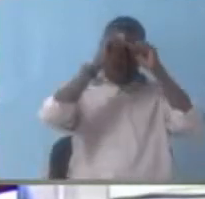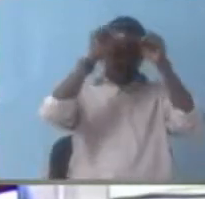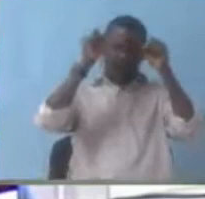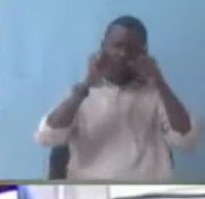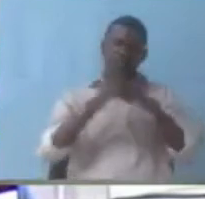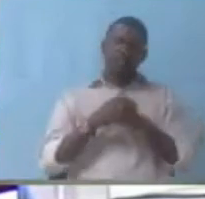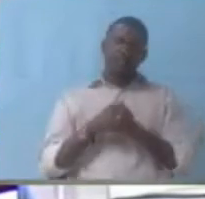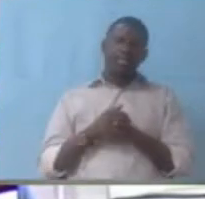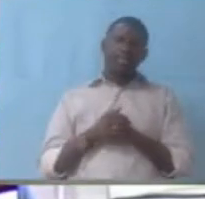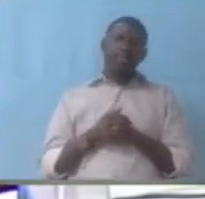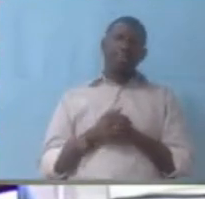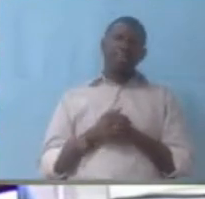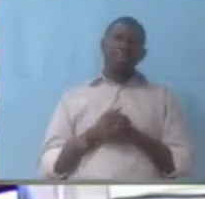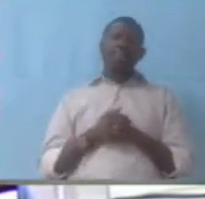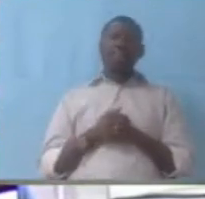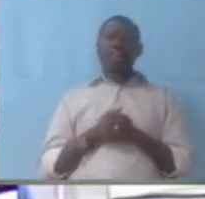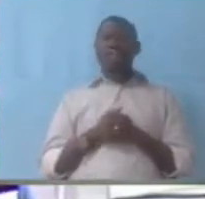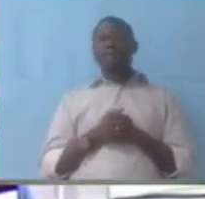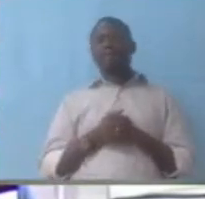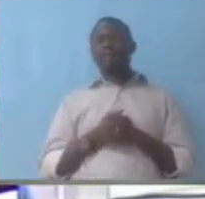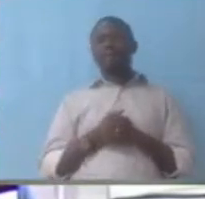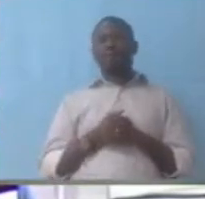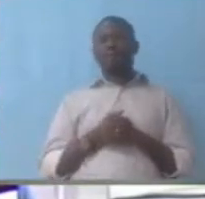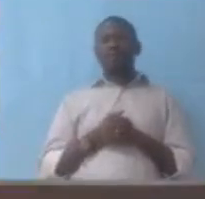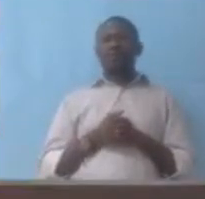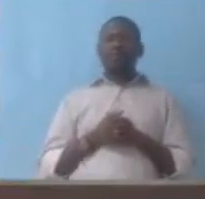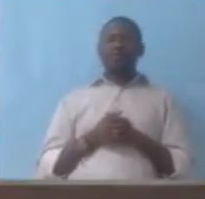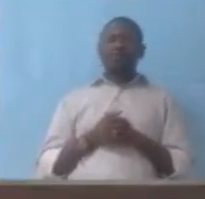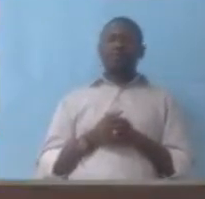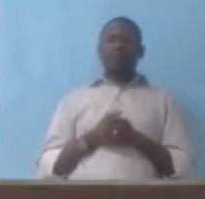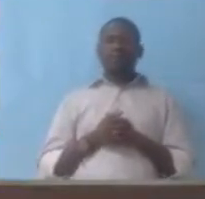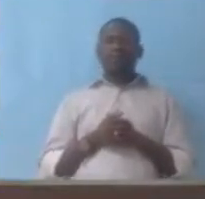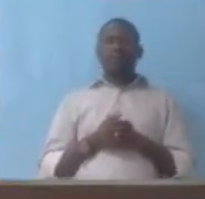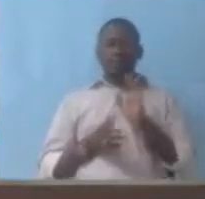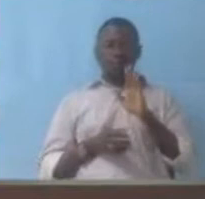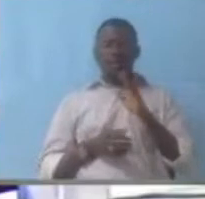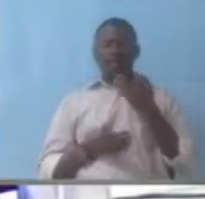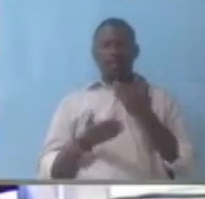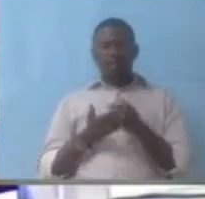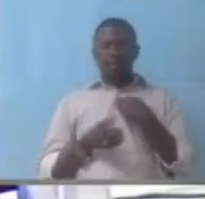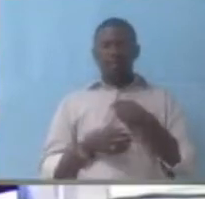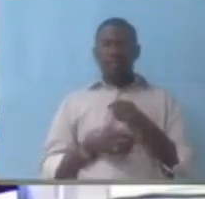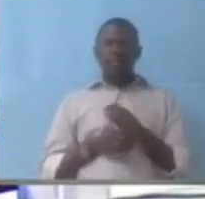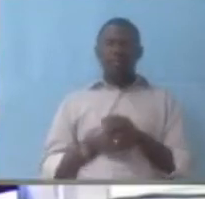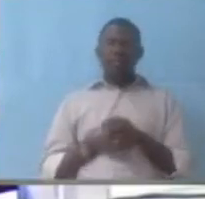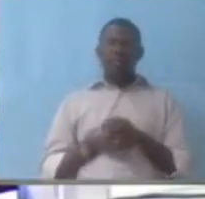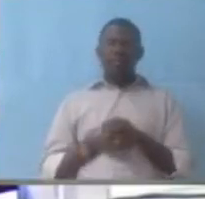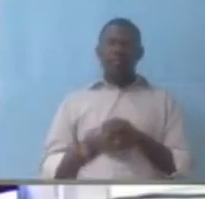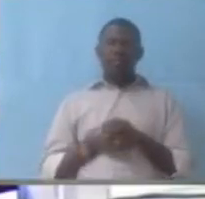sakundany wala njunta nyindi la manyal mi yalon ko yo wala kenu. And let me just but also let me just sorry, finish so my point but Bensuda, so